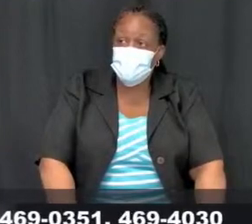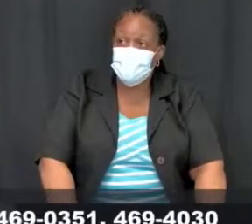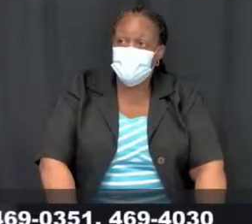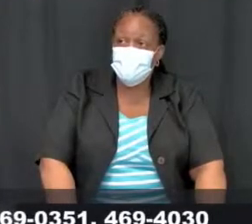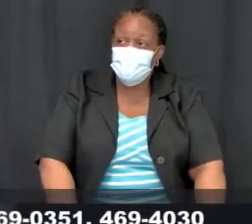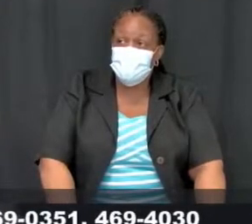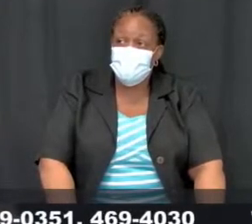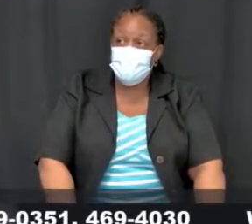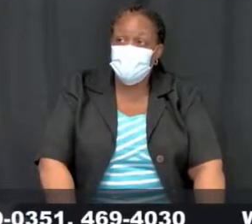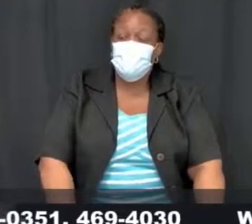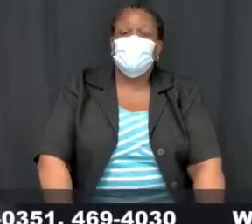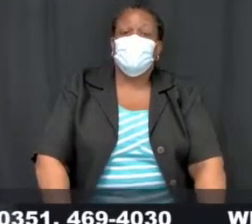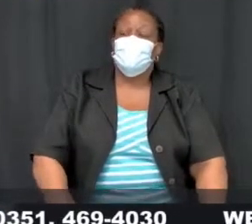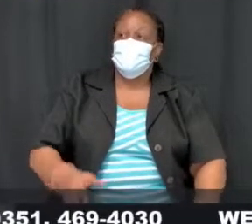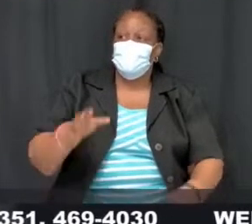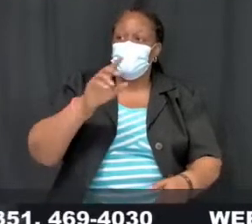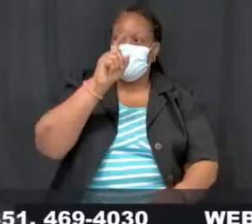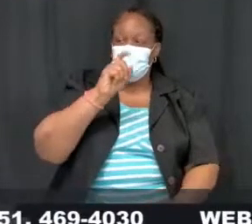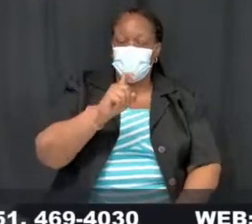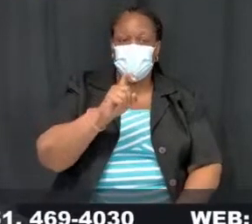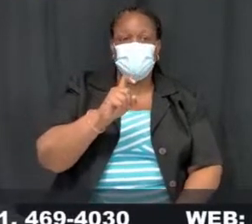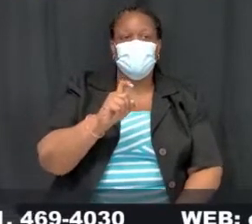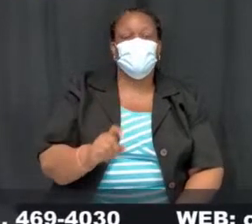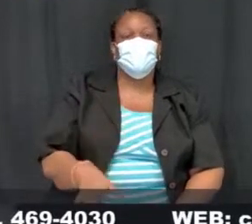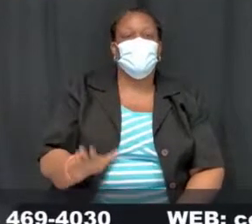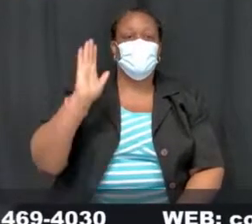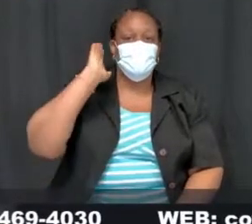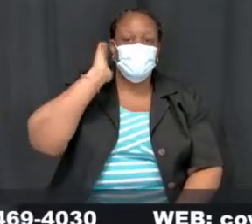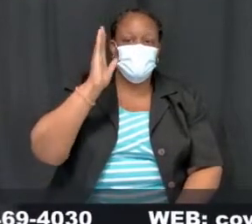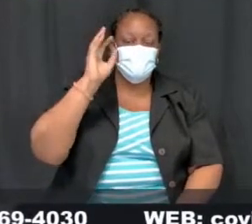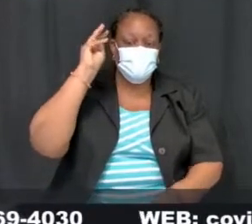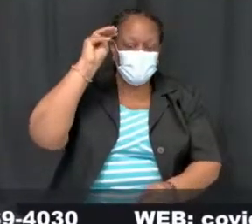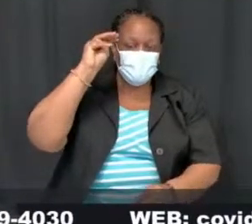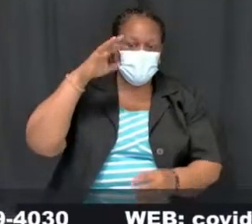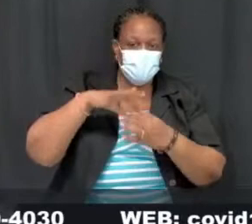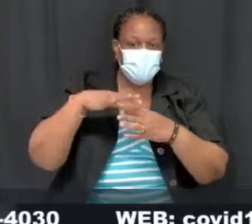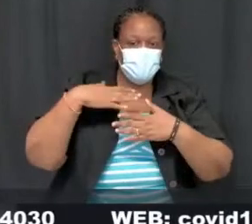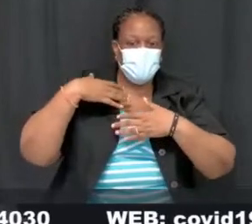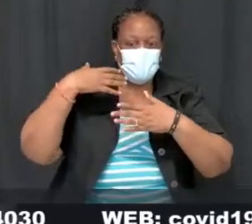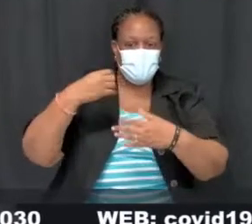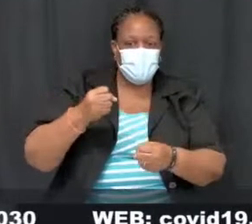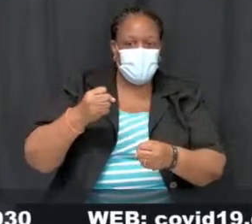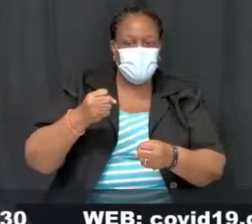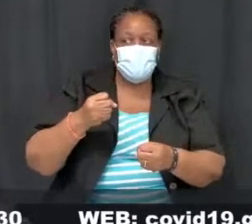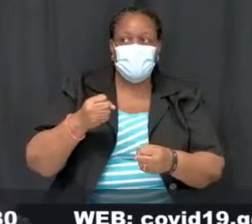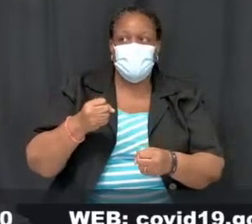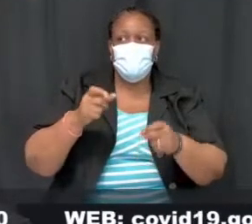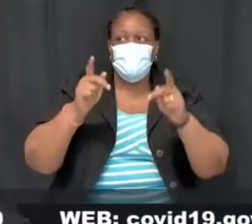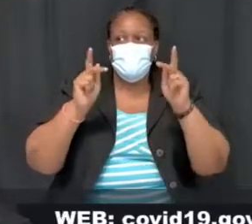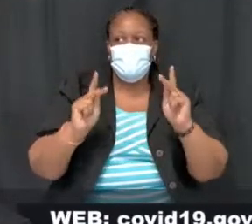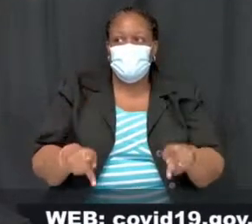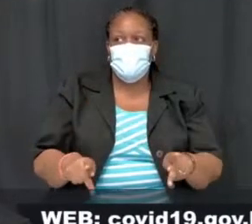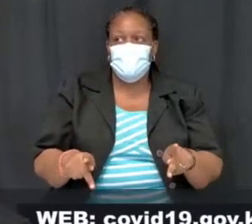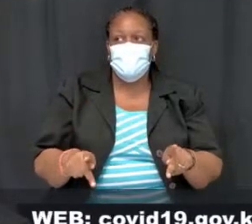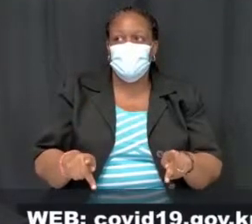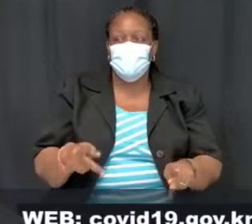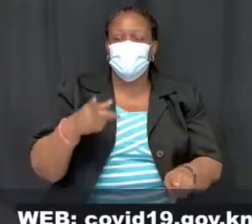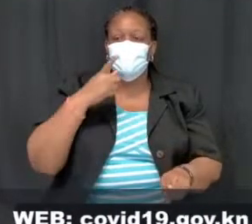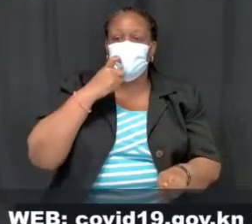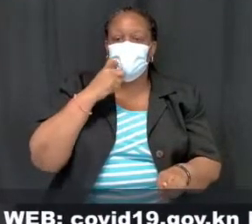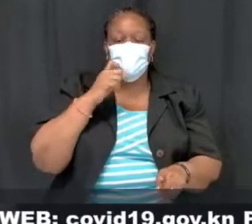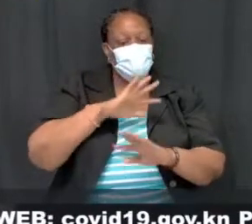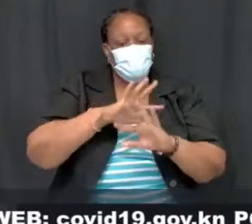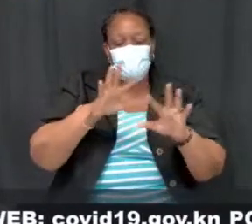Would the Ministry of Health support the recommendation that as far as possible that persons reluctant to take